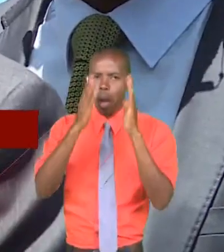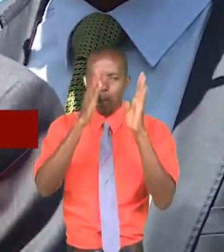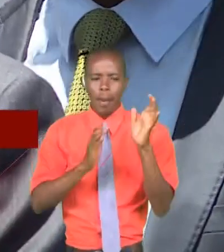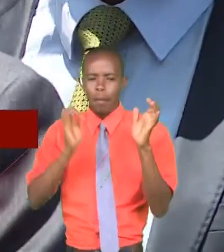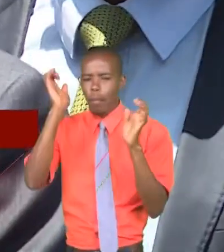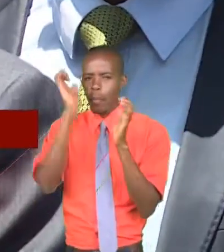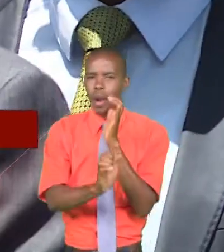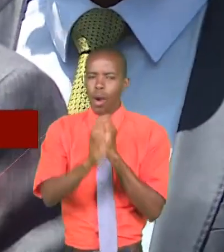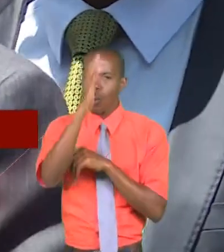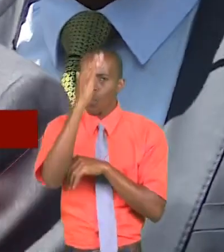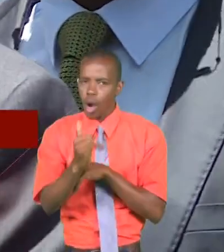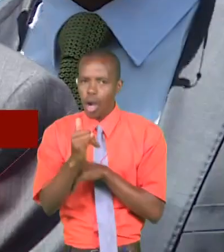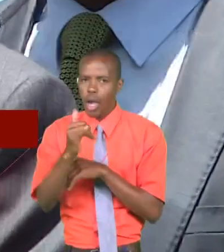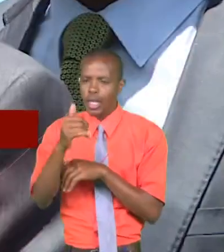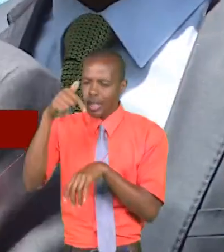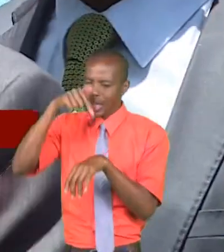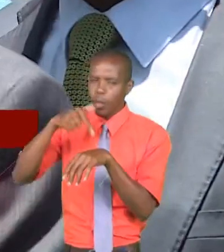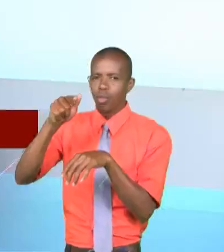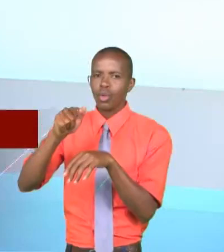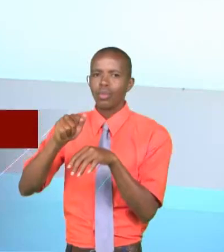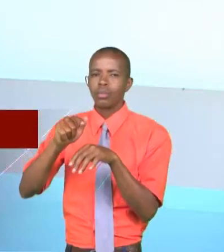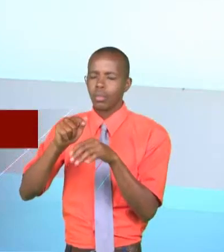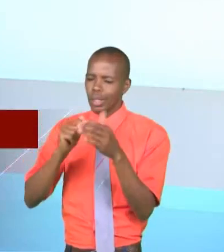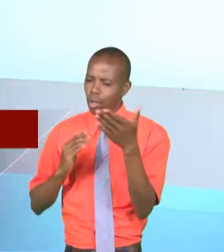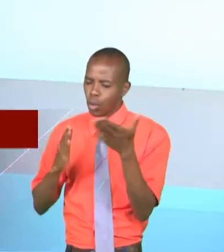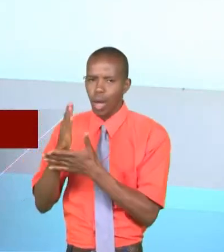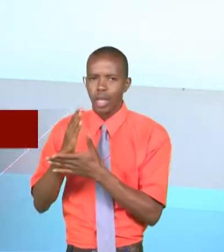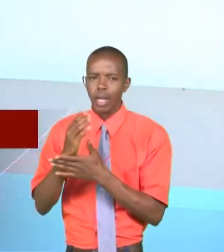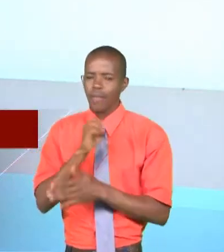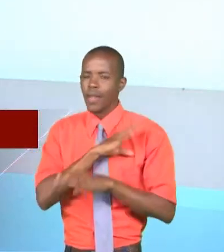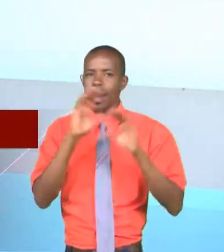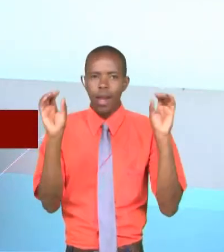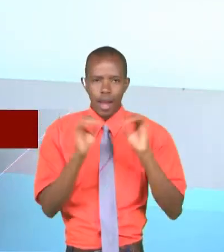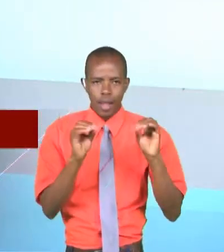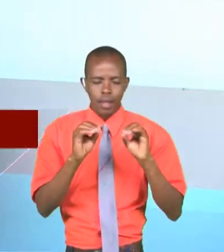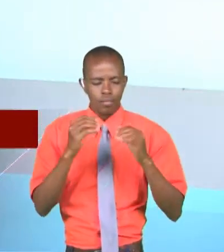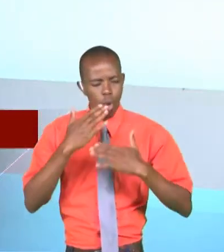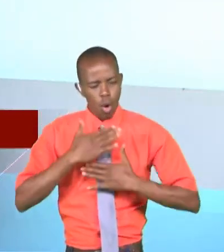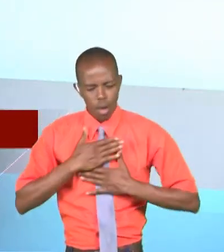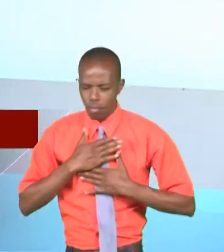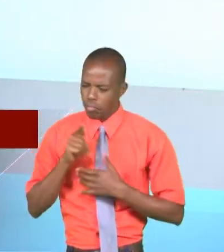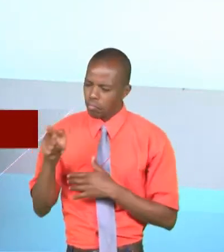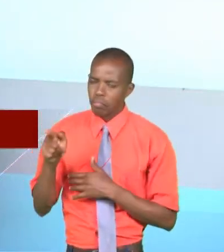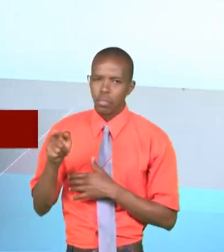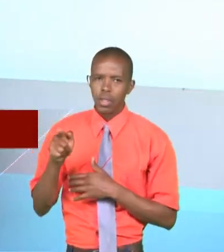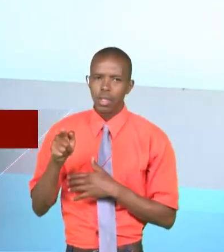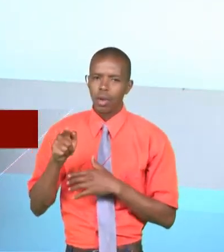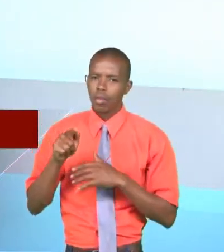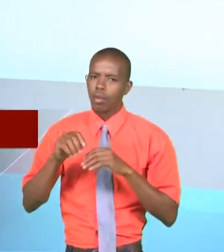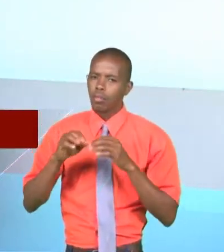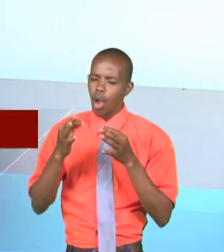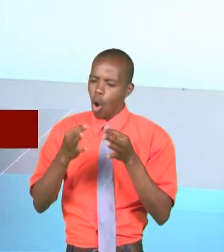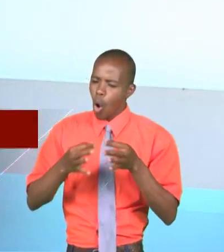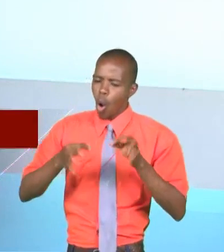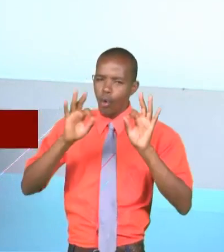punished for being straight, fearless? Mheshimiwa, is this official? You're not,